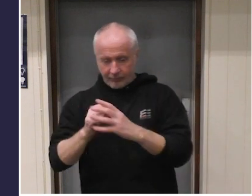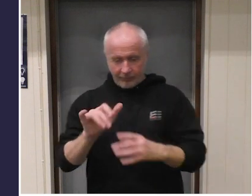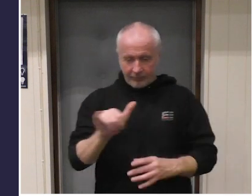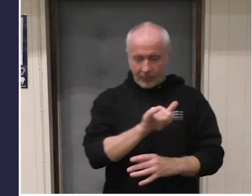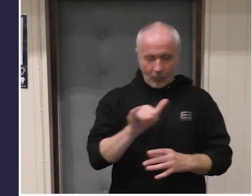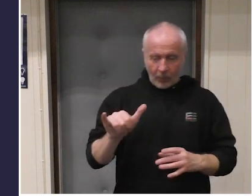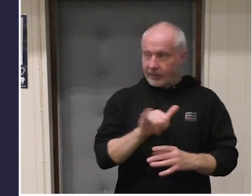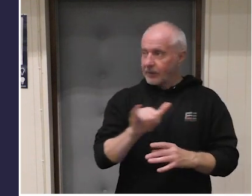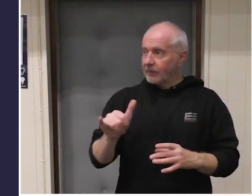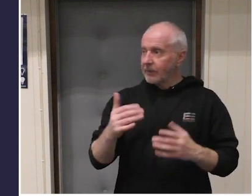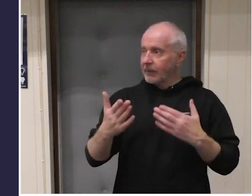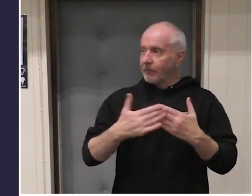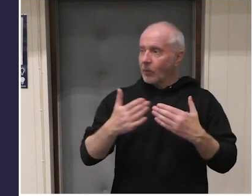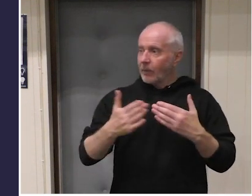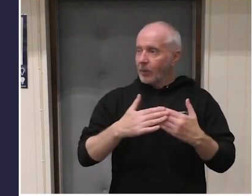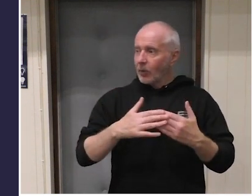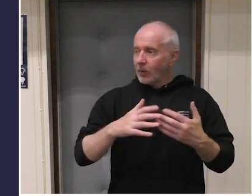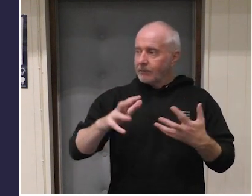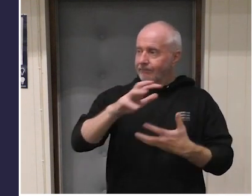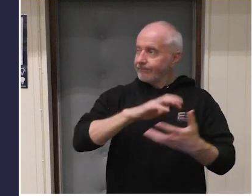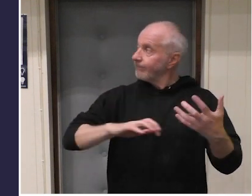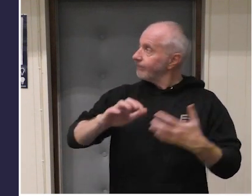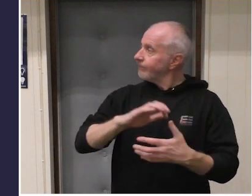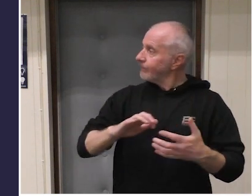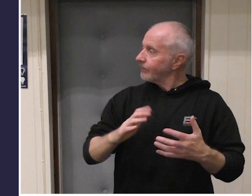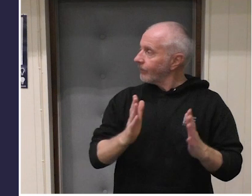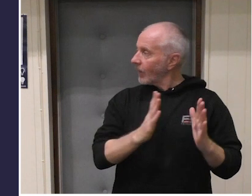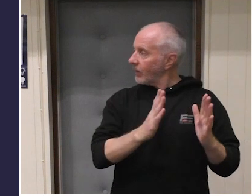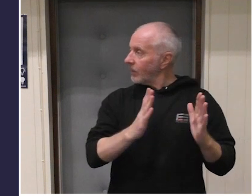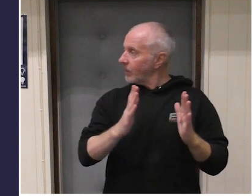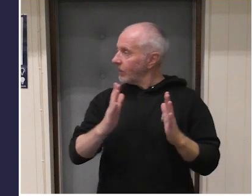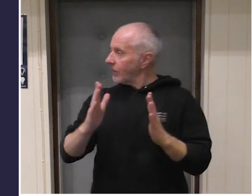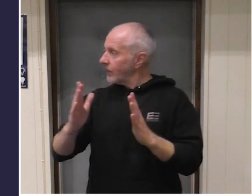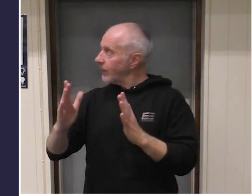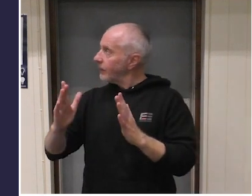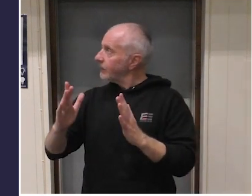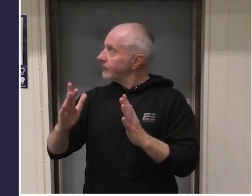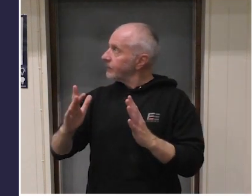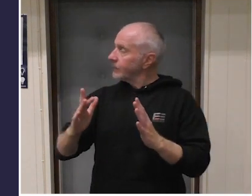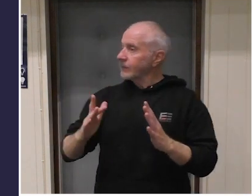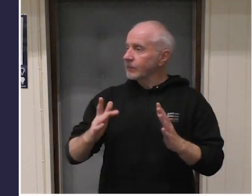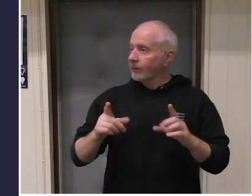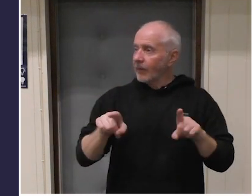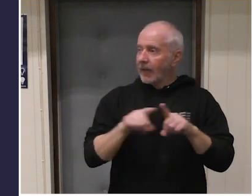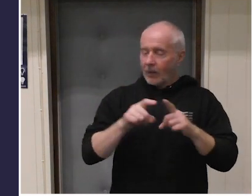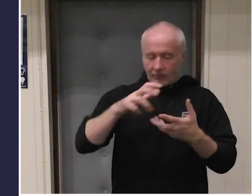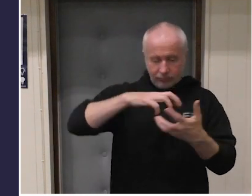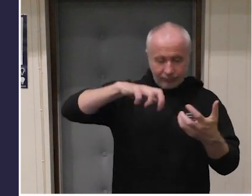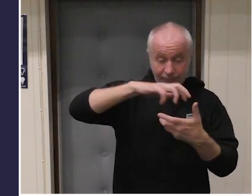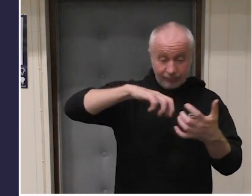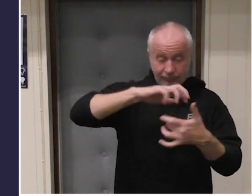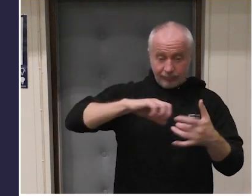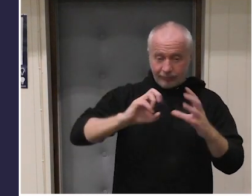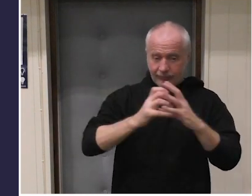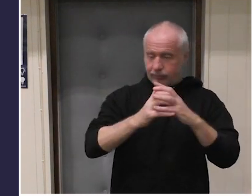would just become more and more random. Out here? No, the other way. Oh, the other way? Yeah. This way? In the way that it's being mixed together.